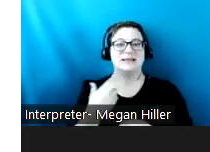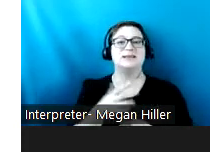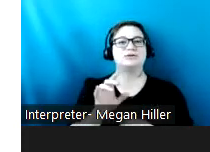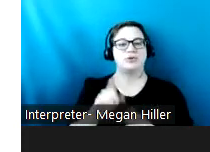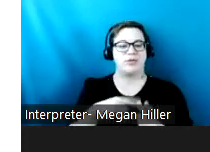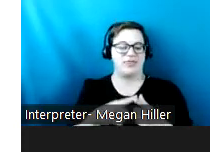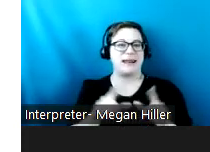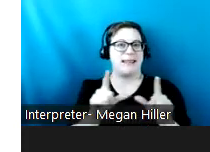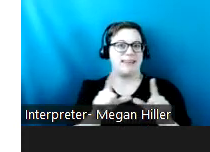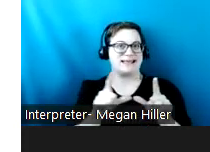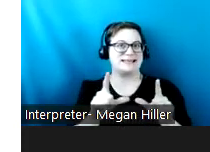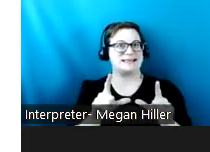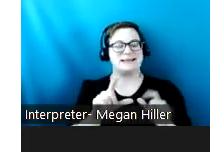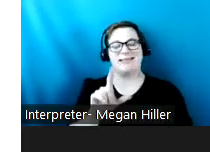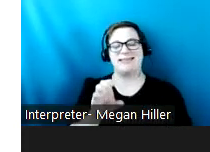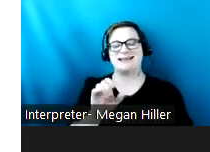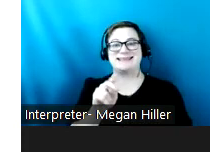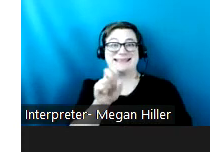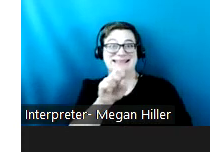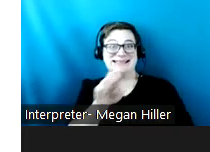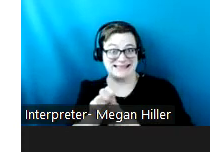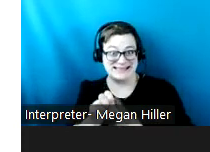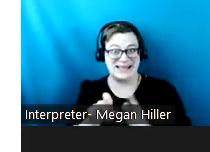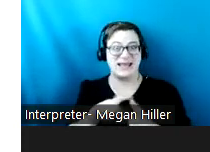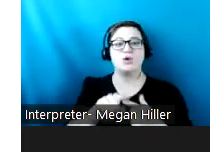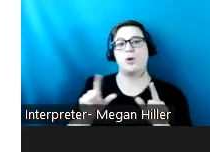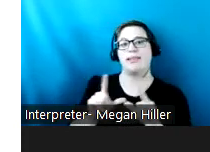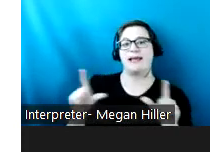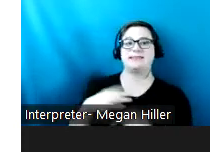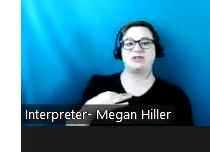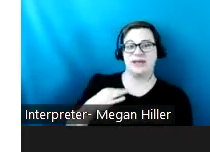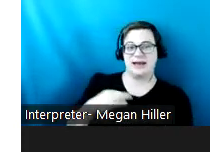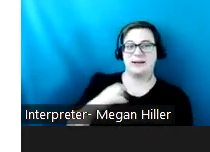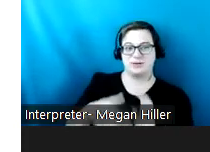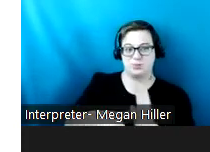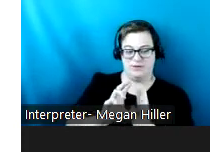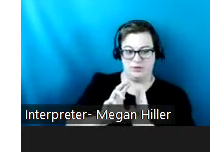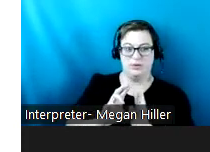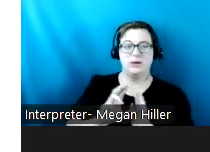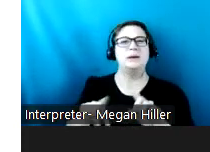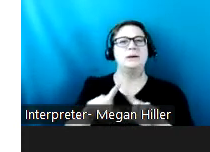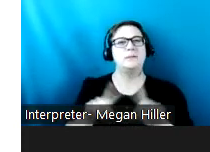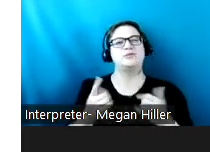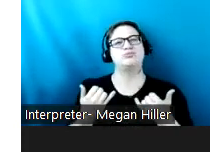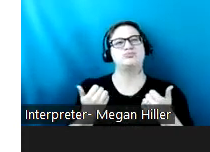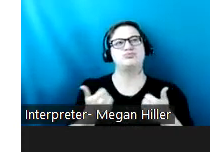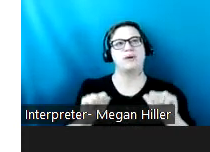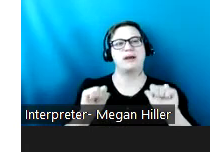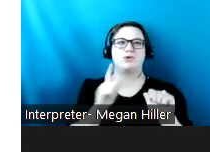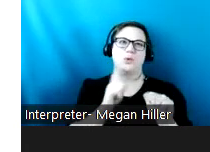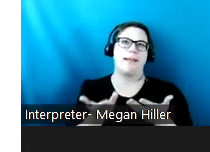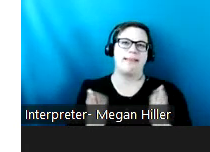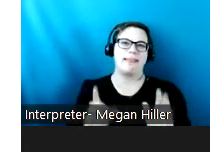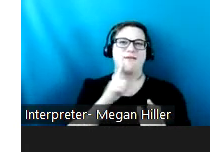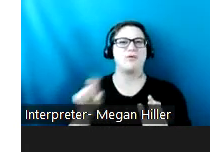licensee, a LAC, a CAS, or a licensure candidate, but trying to allow for